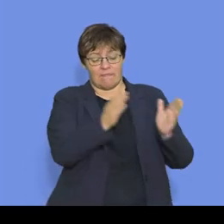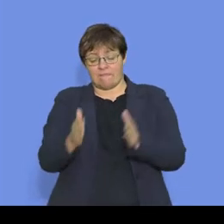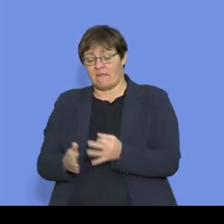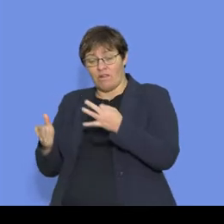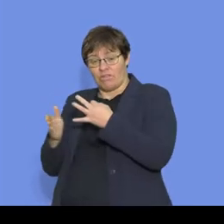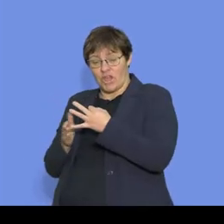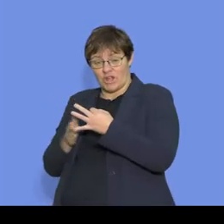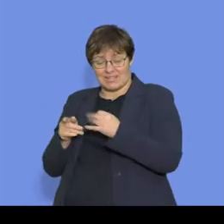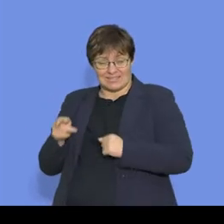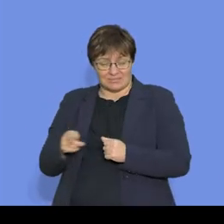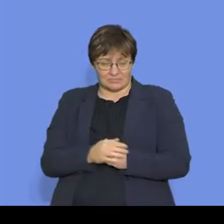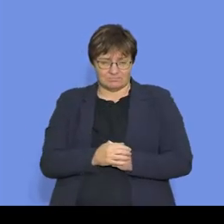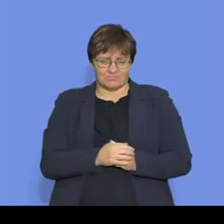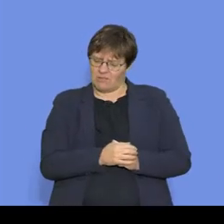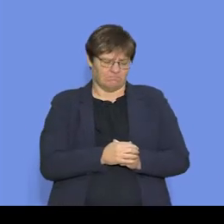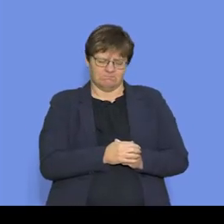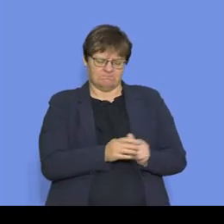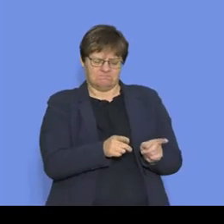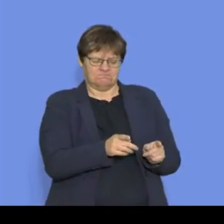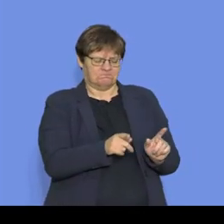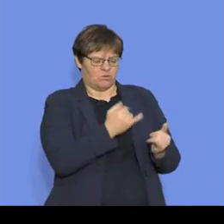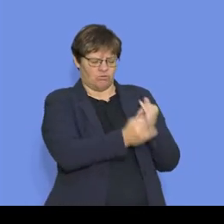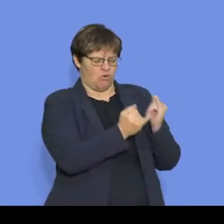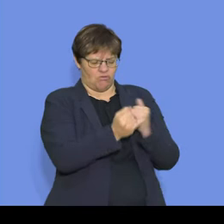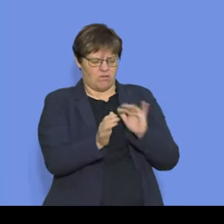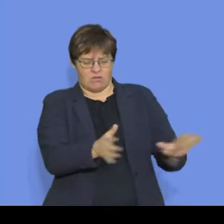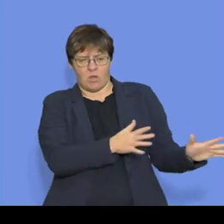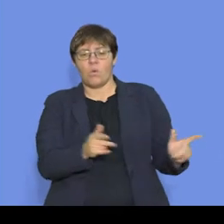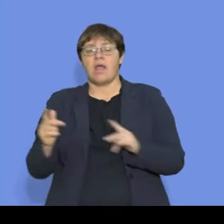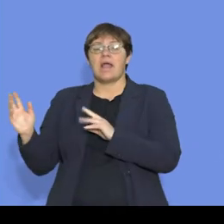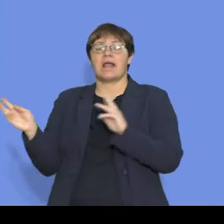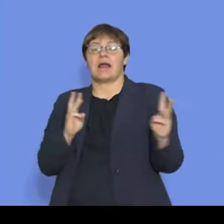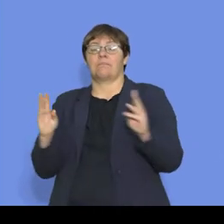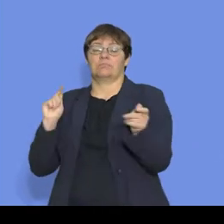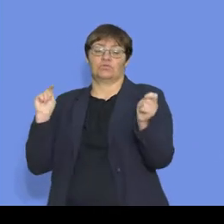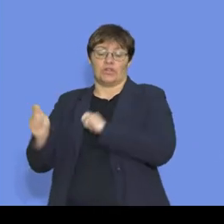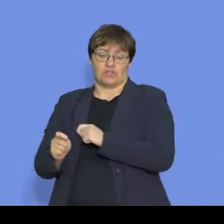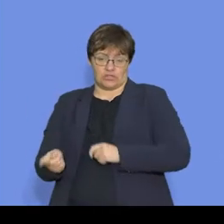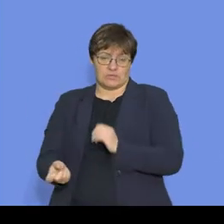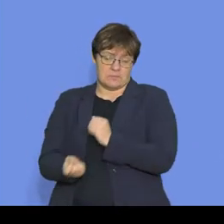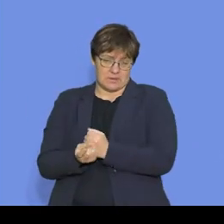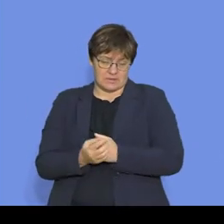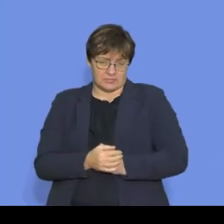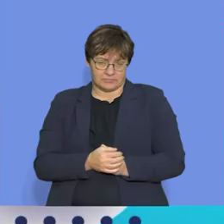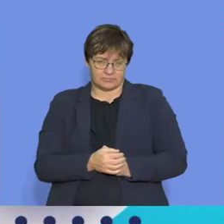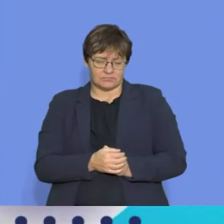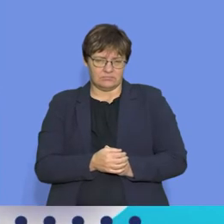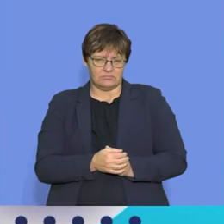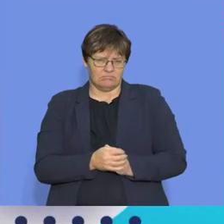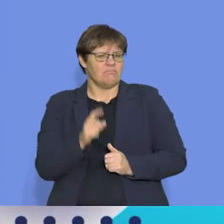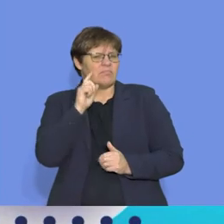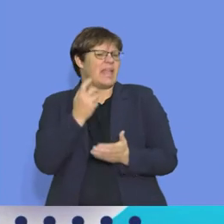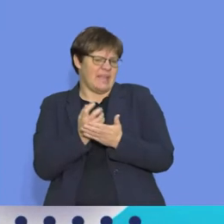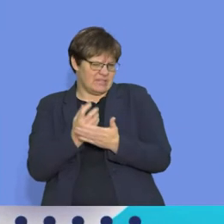The third theory that scientists have, they said, no, it was actually the climate change. And